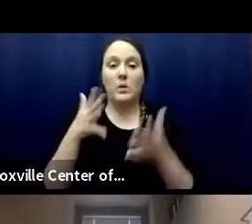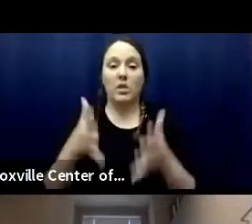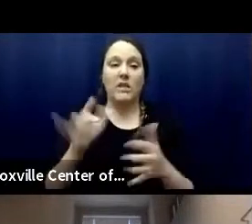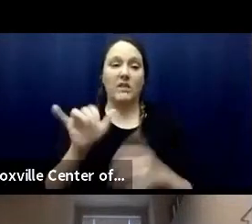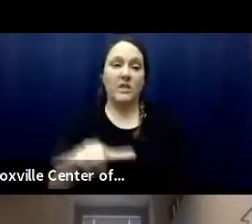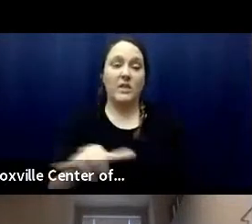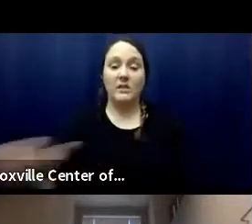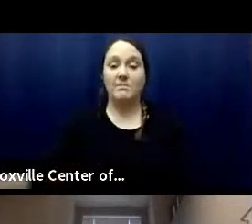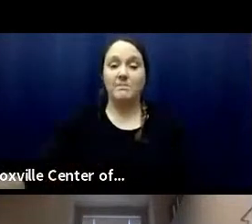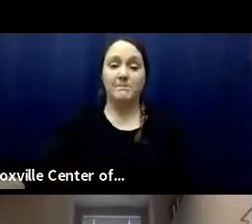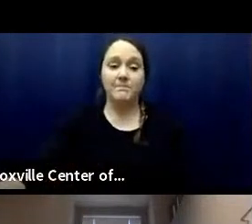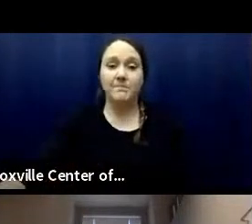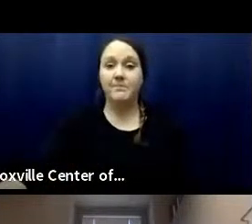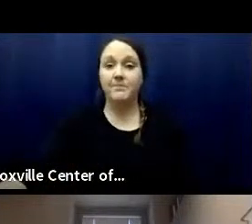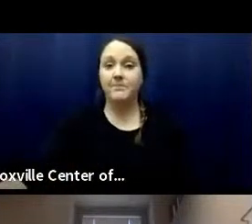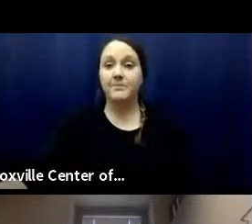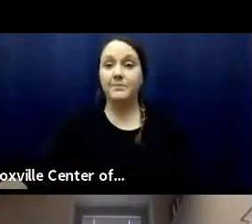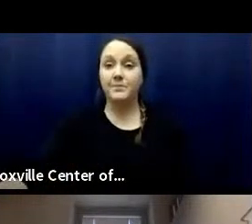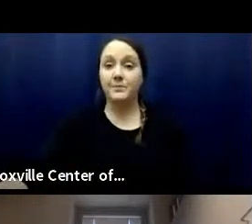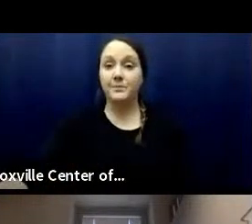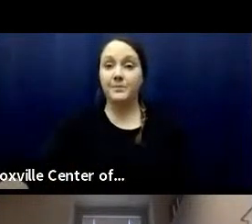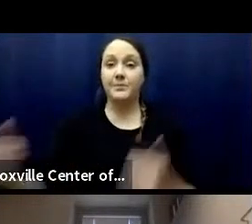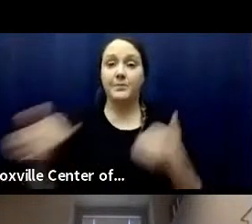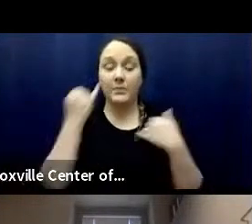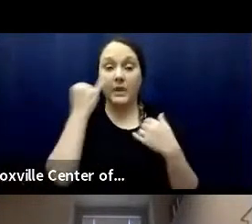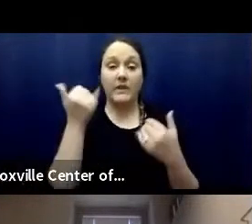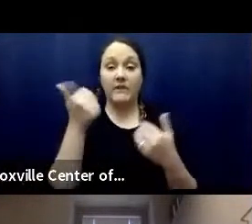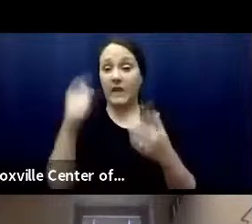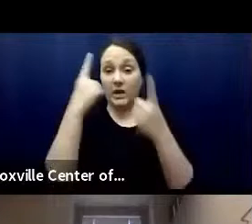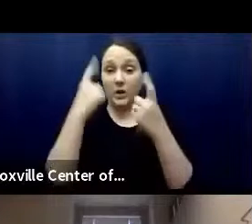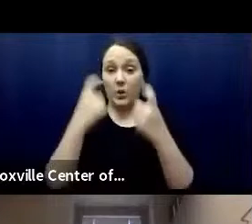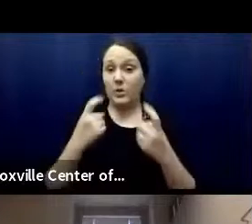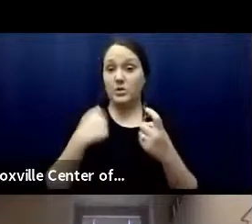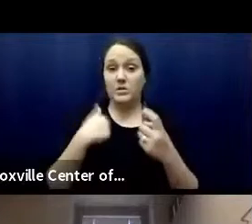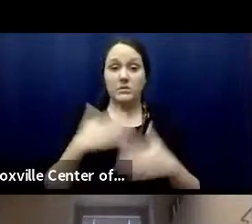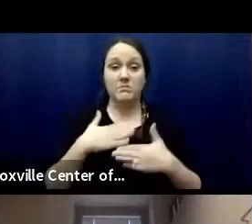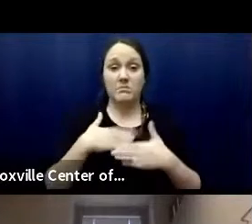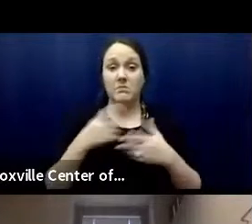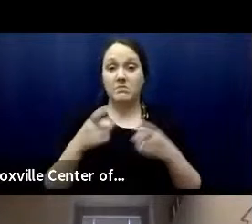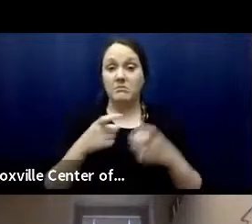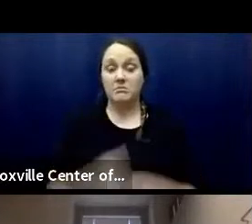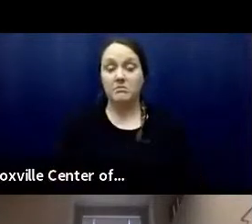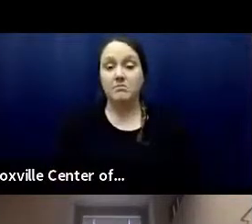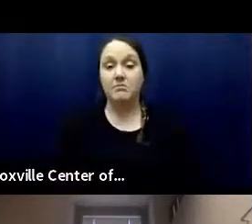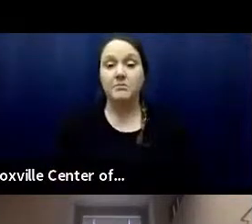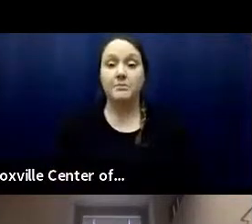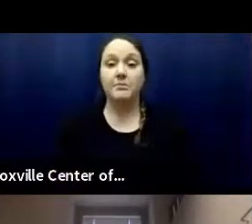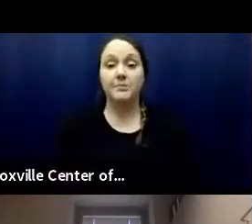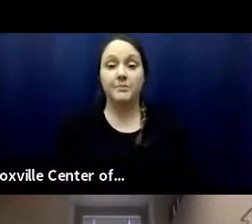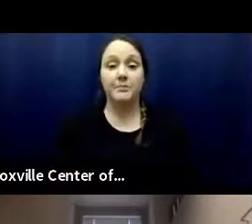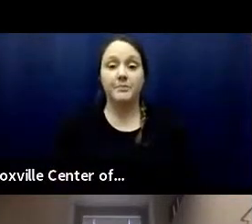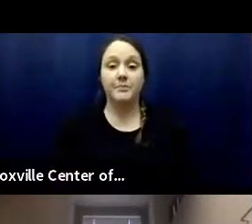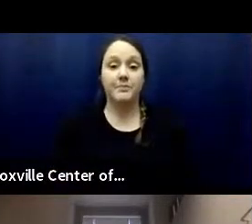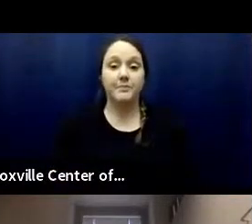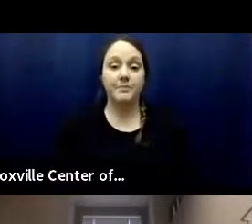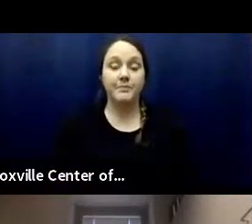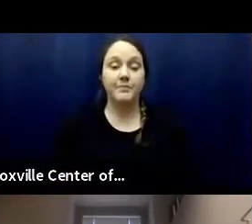at that. And if there's a question, I'd be happy to handle it. I think I've got some noise going